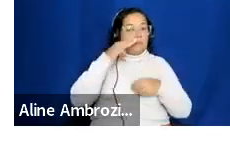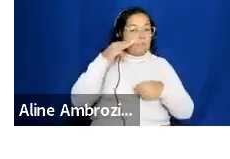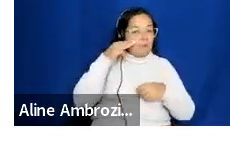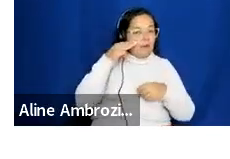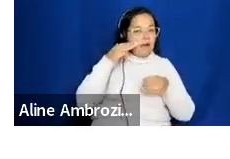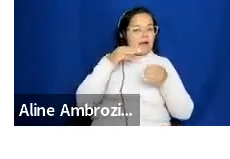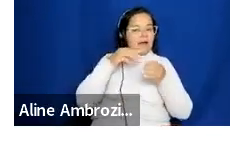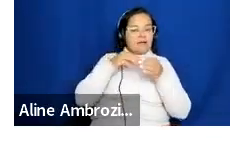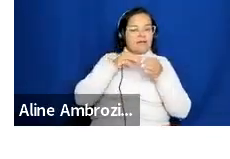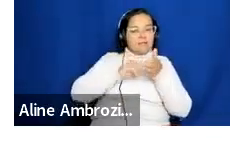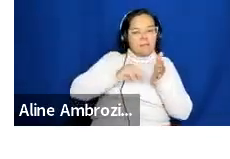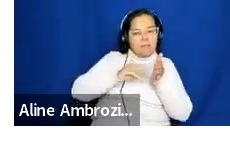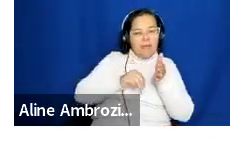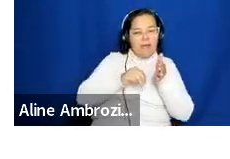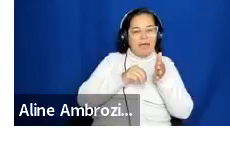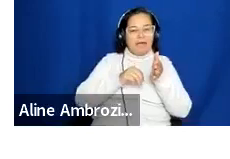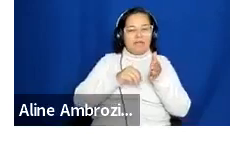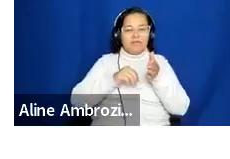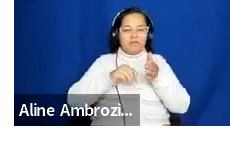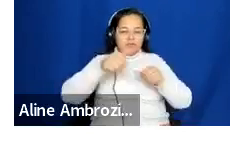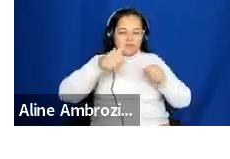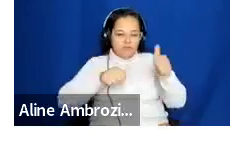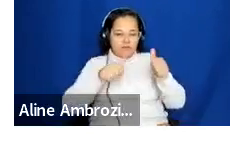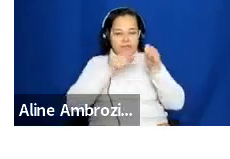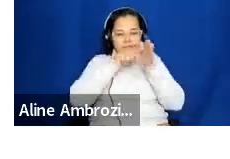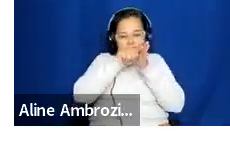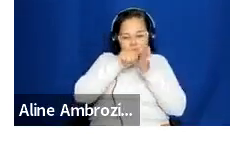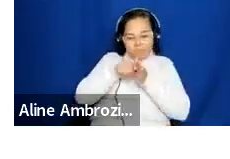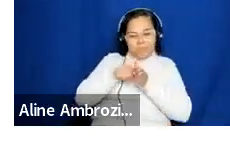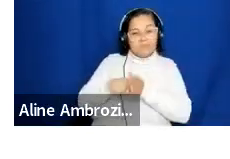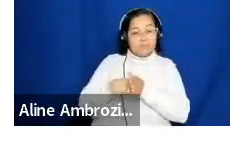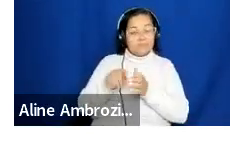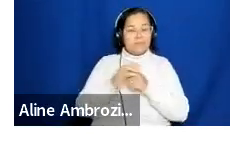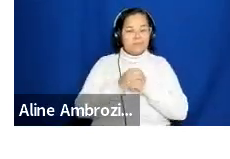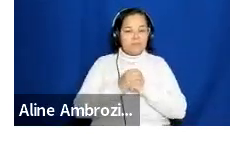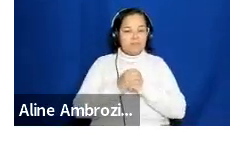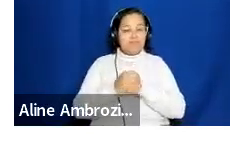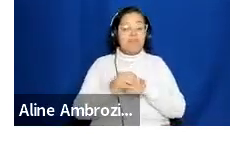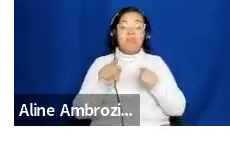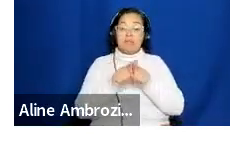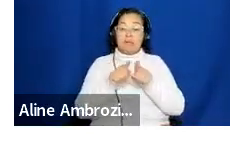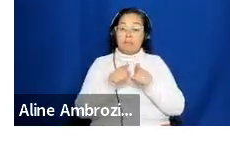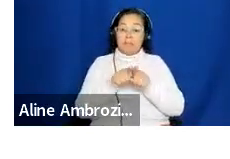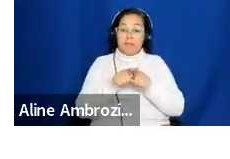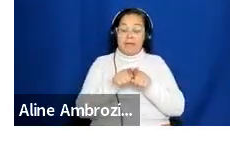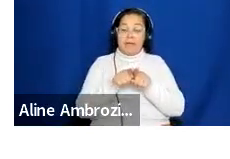And then go on to see what Vygotsky makes of this.